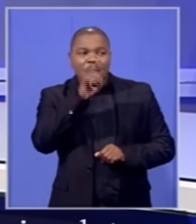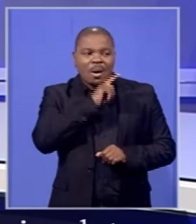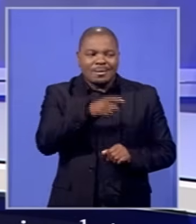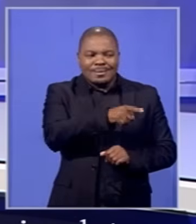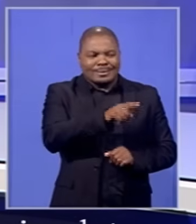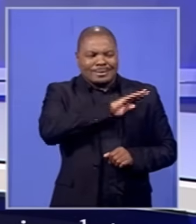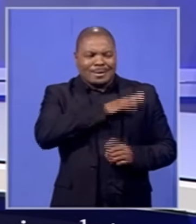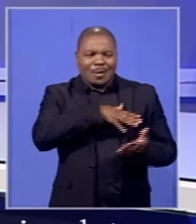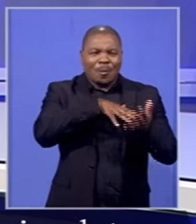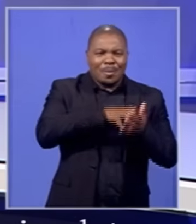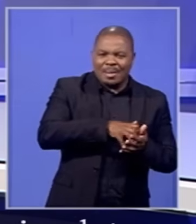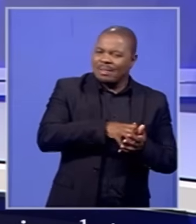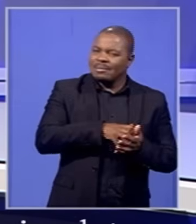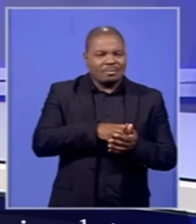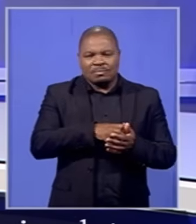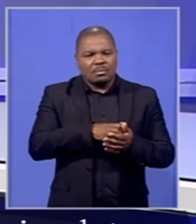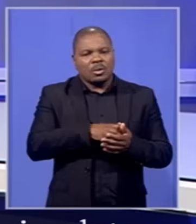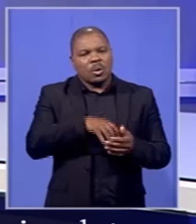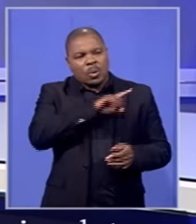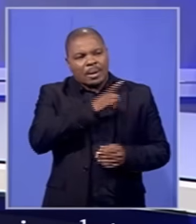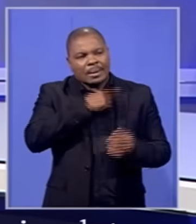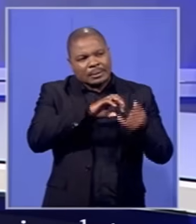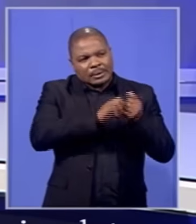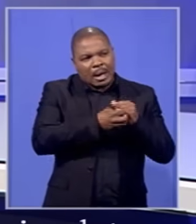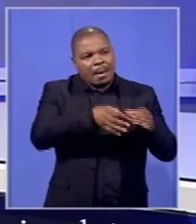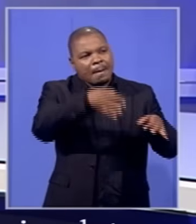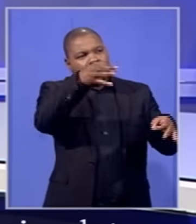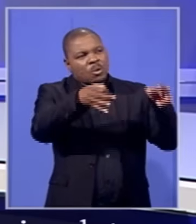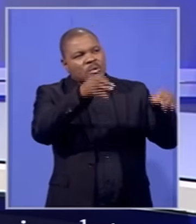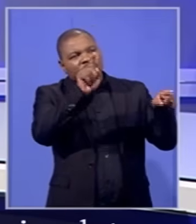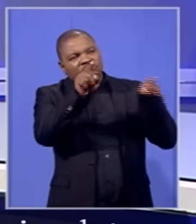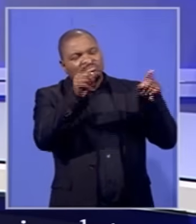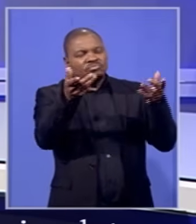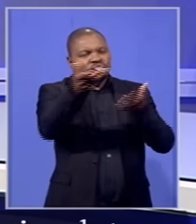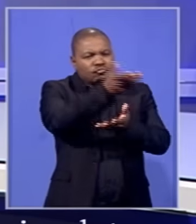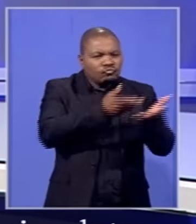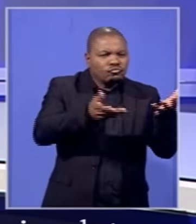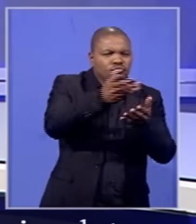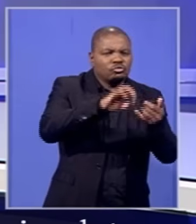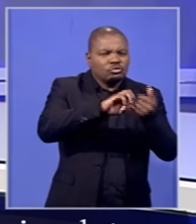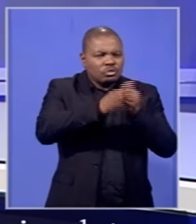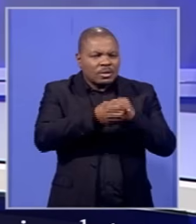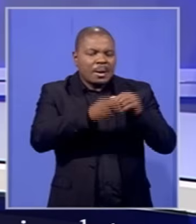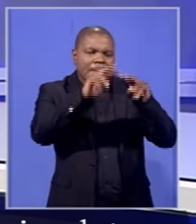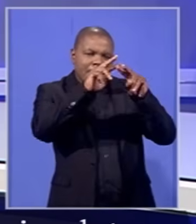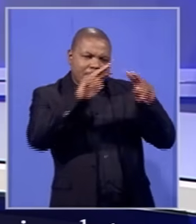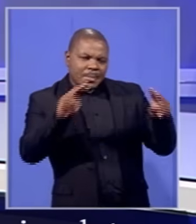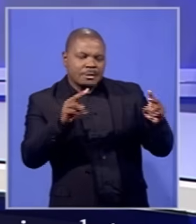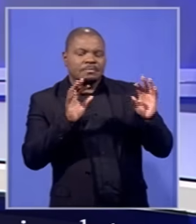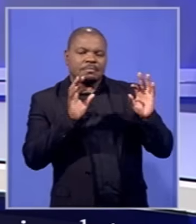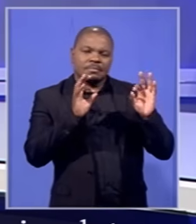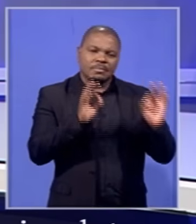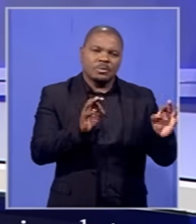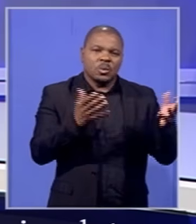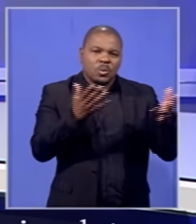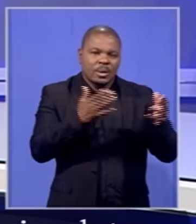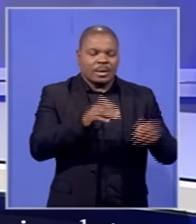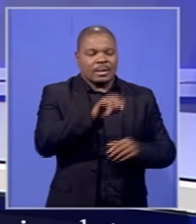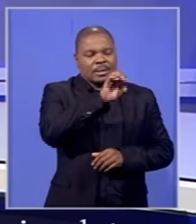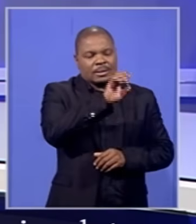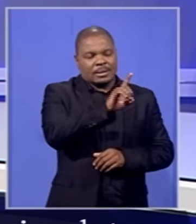mme ke tlhotlheletso ya maiteko a sepolotiki ya go bona gore go ka nna le kagiso le tsepamo kwa botlhaba